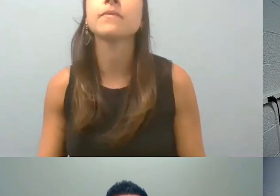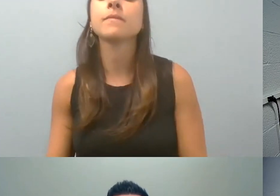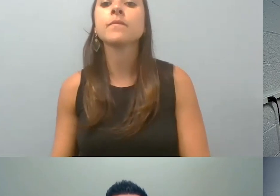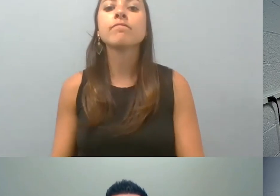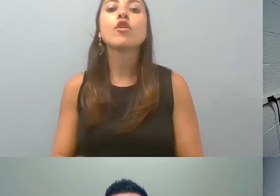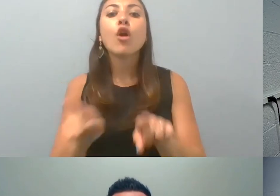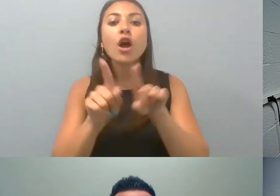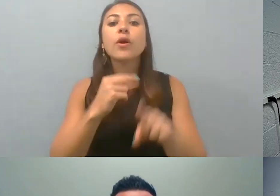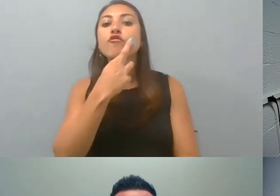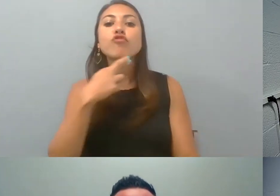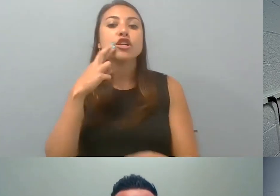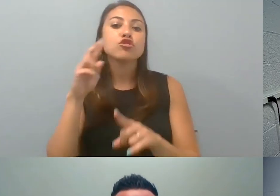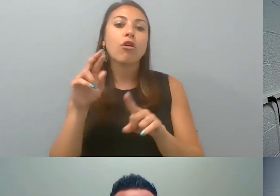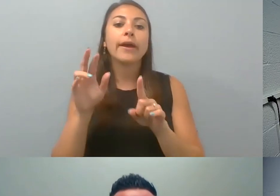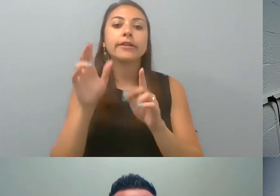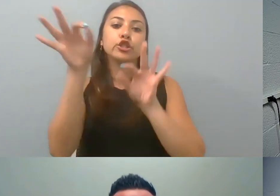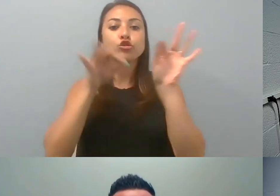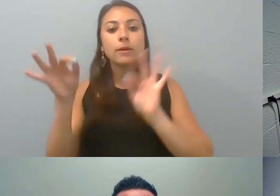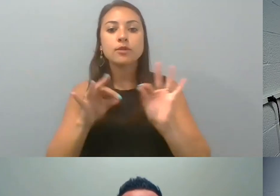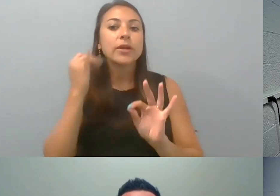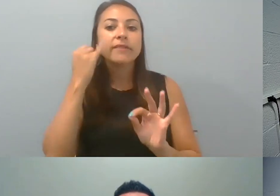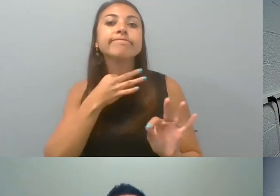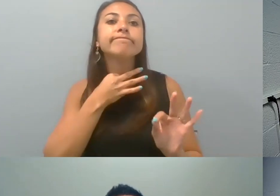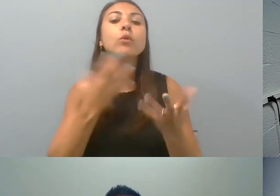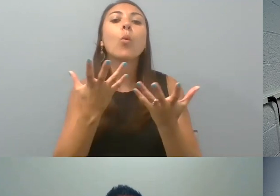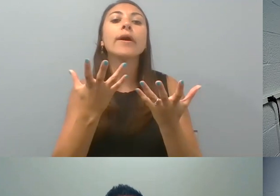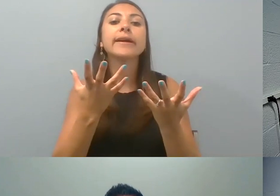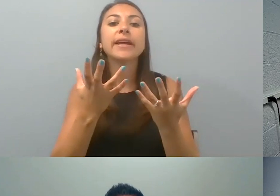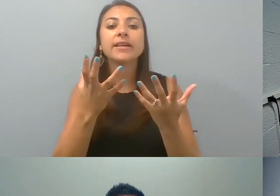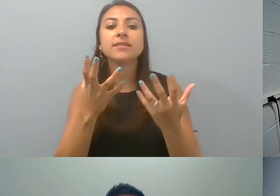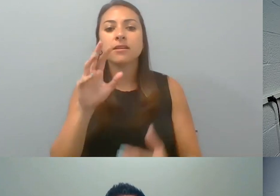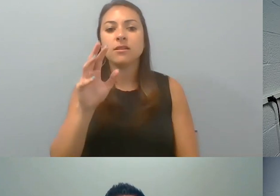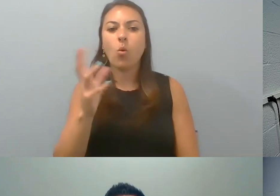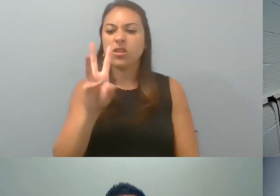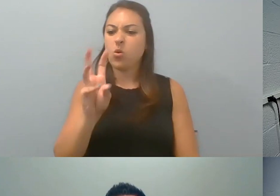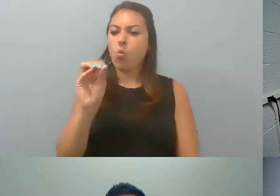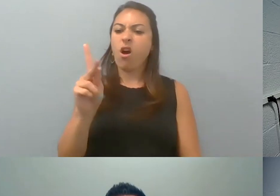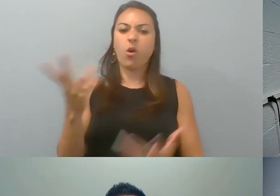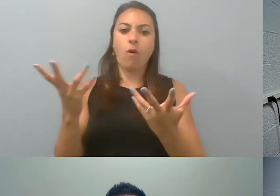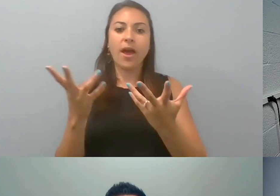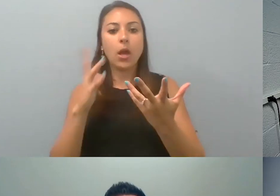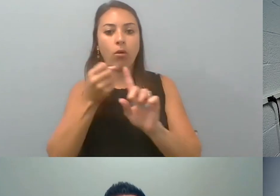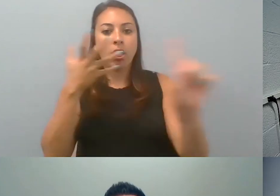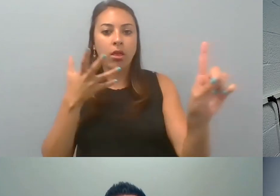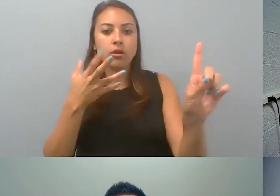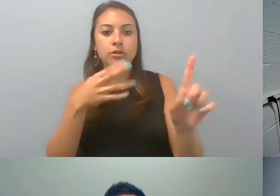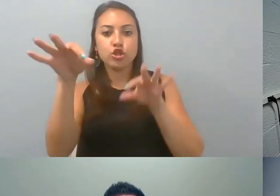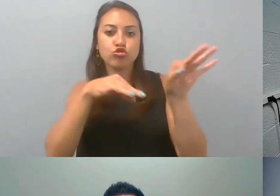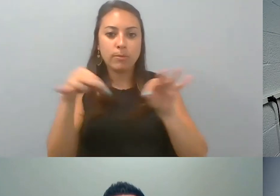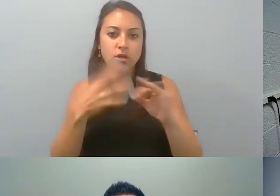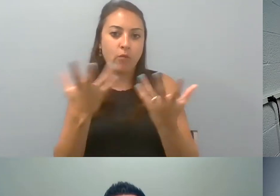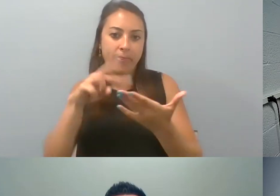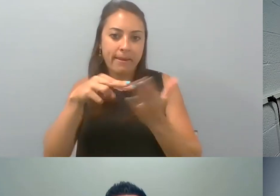if you were just curious about what is tikka masala, it would just give a restaurant style description, and